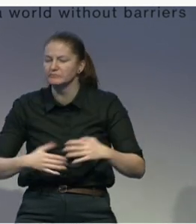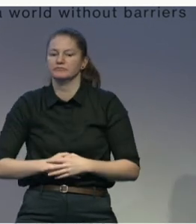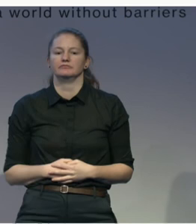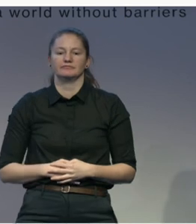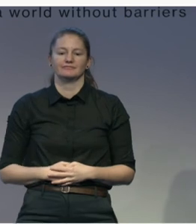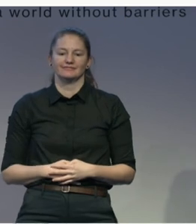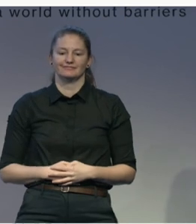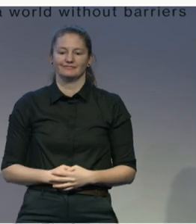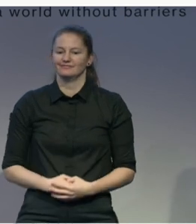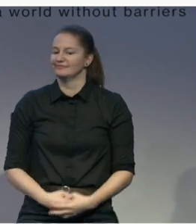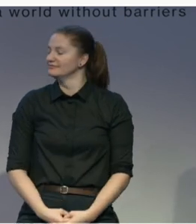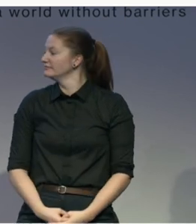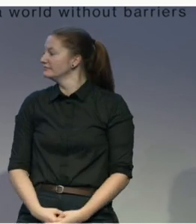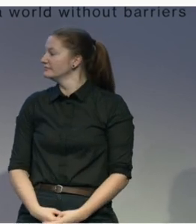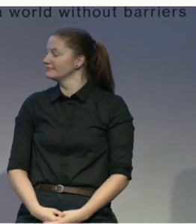Like this.